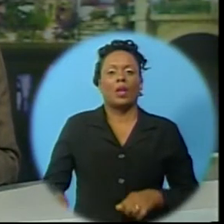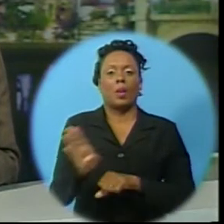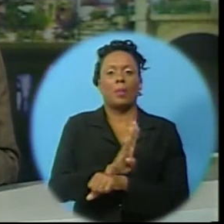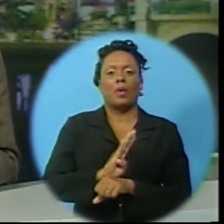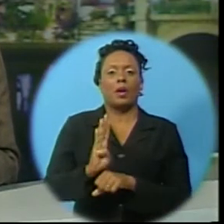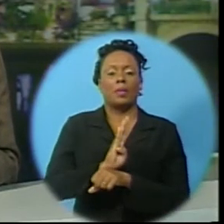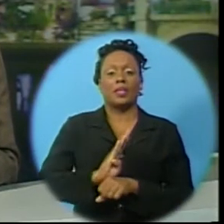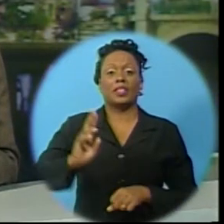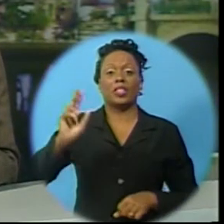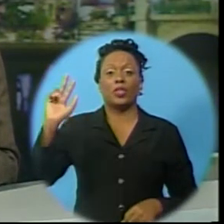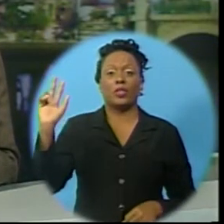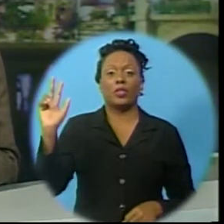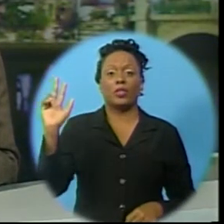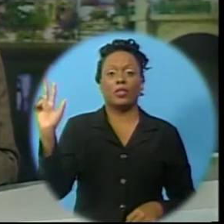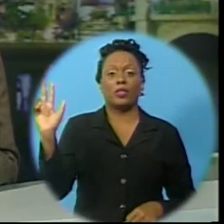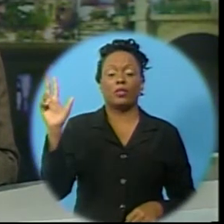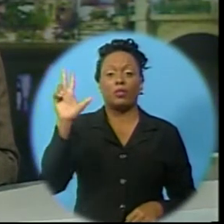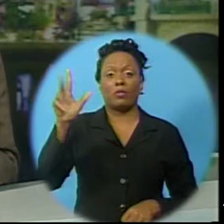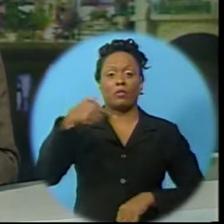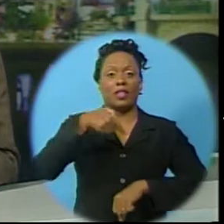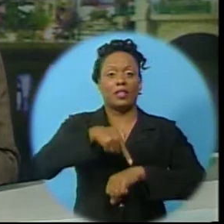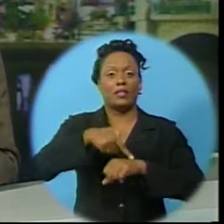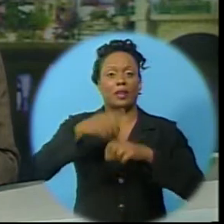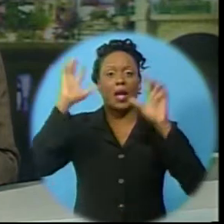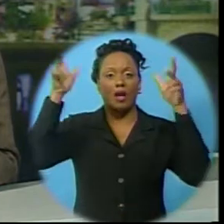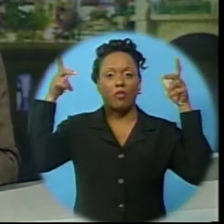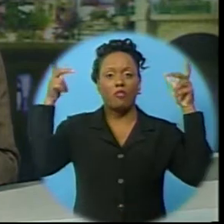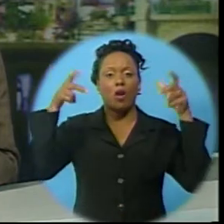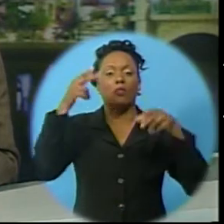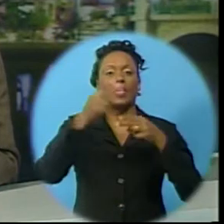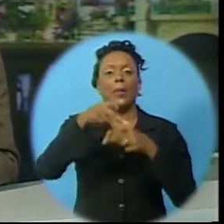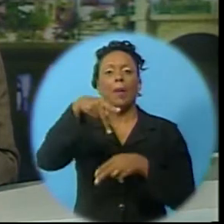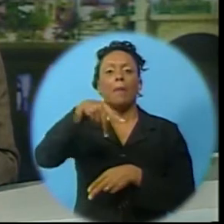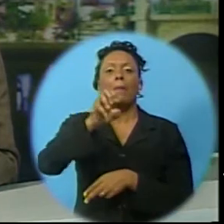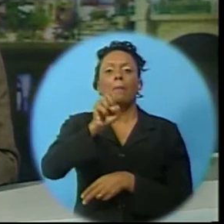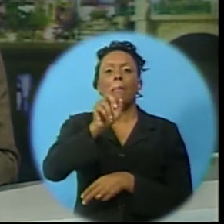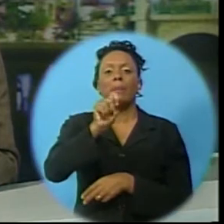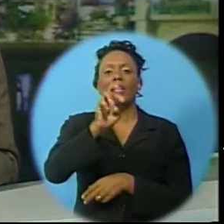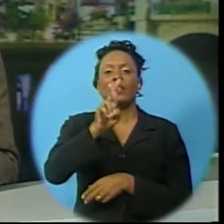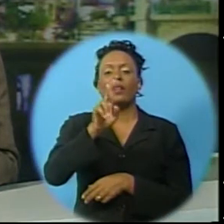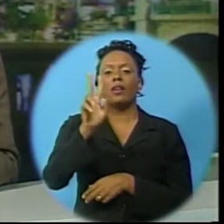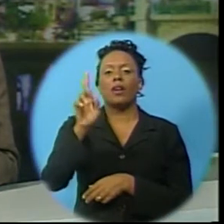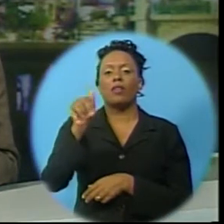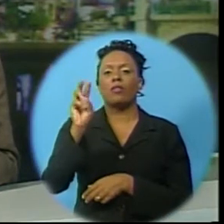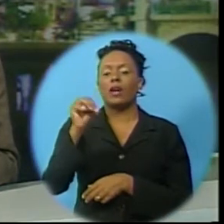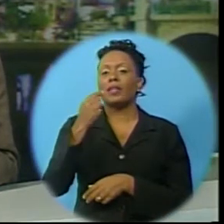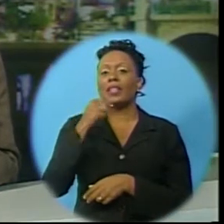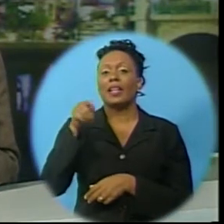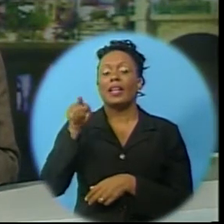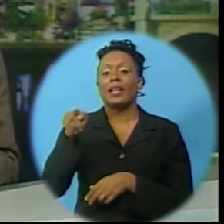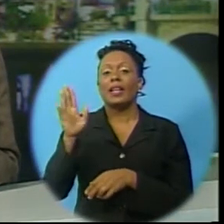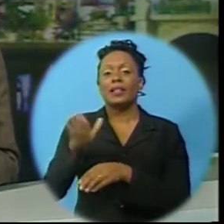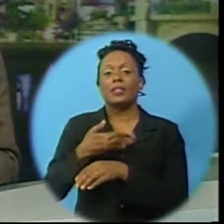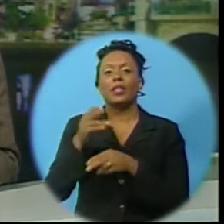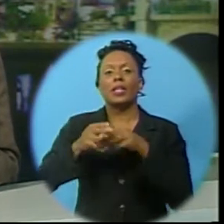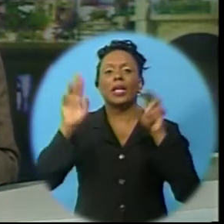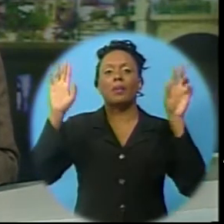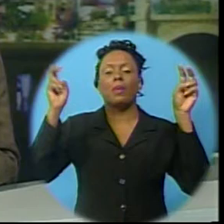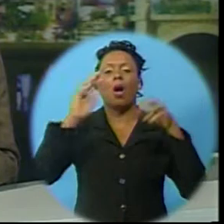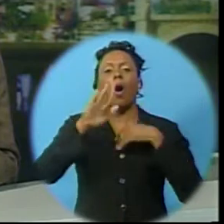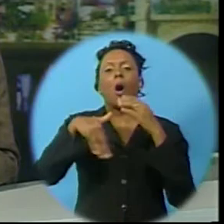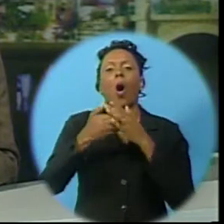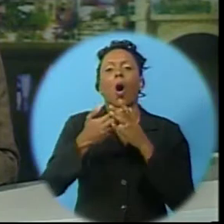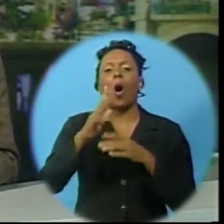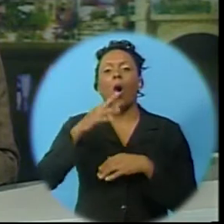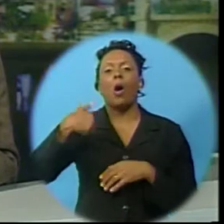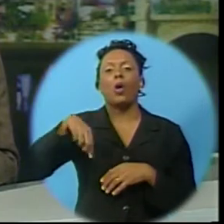Barbados' Triple Crown winner Peter Ram says the success of his tune All a We is a win for all Barbadians. He spoke to CBC News